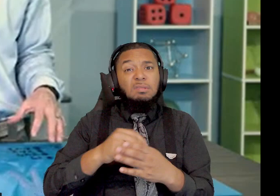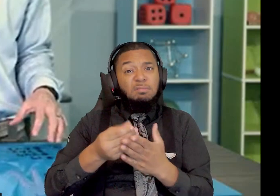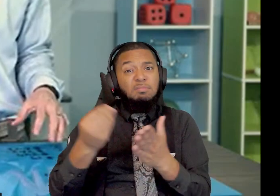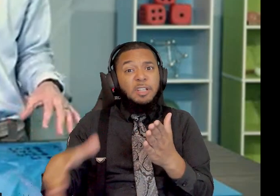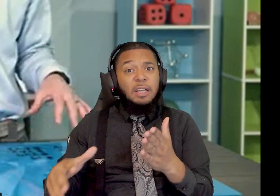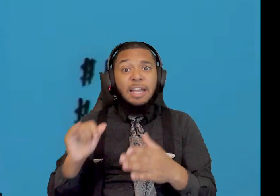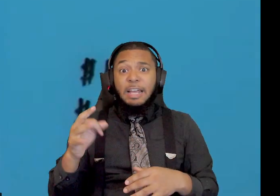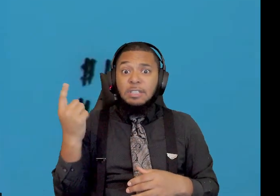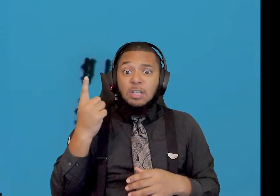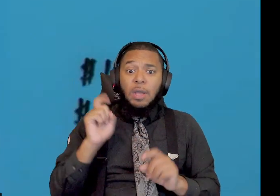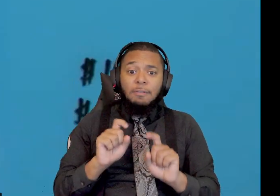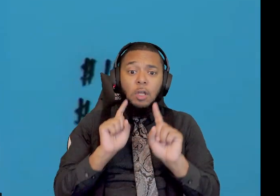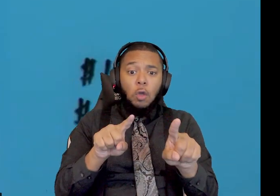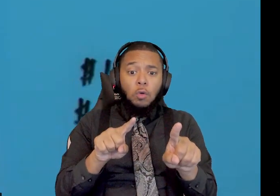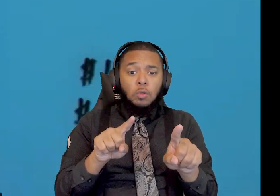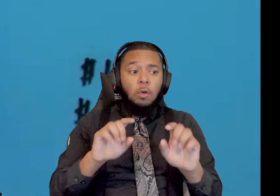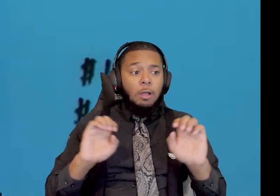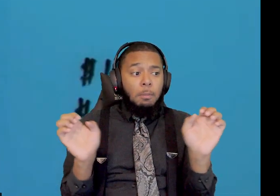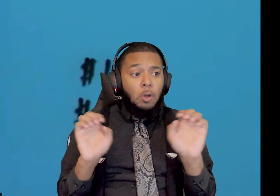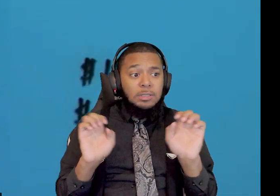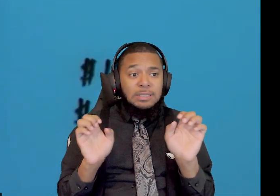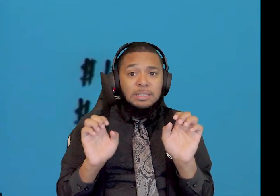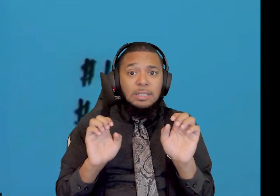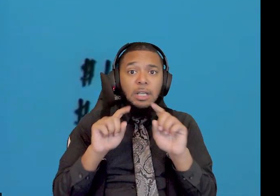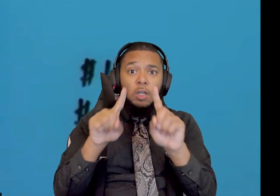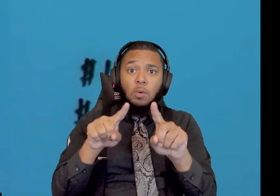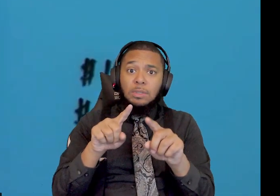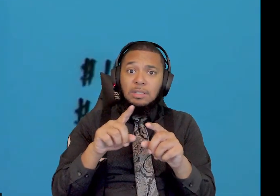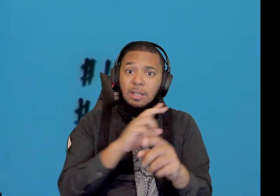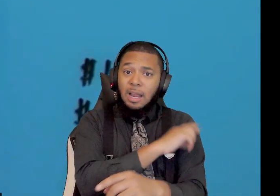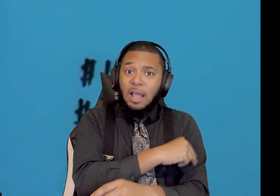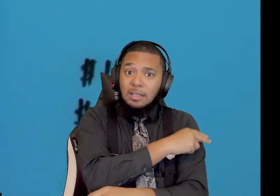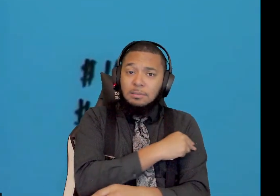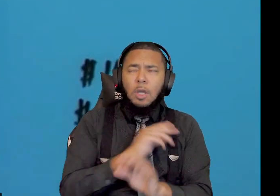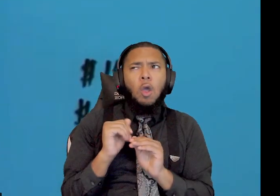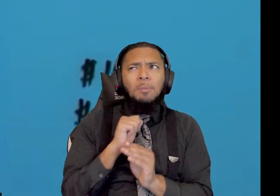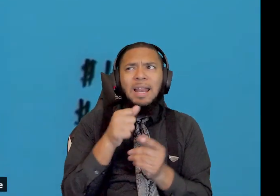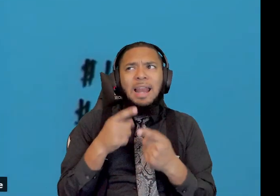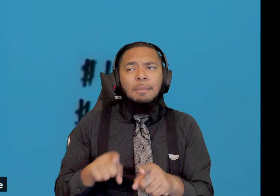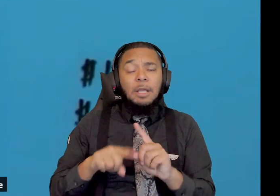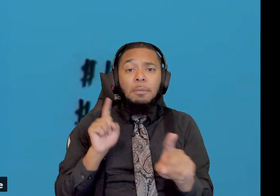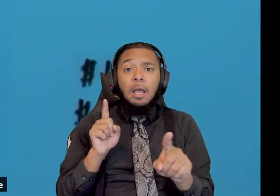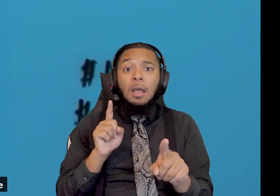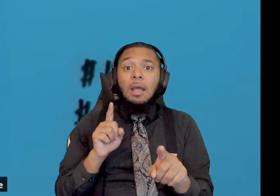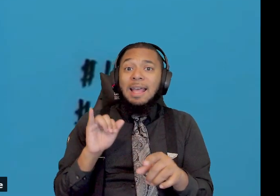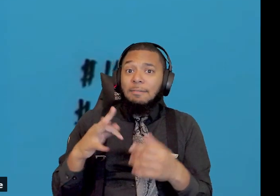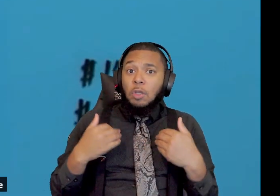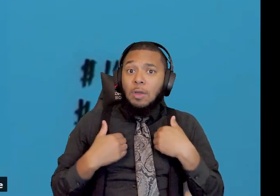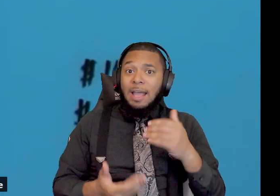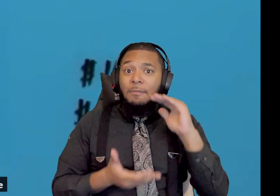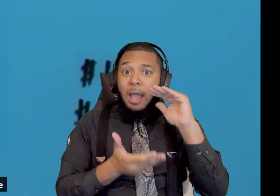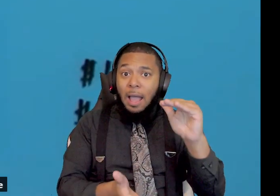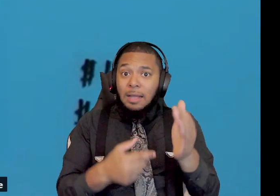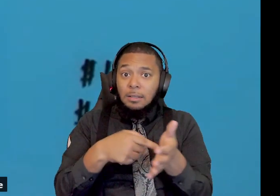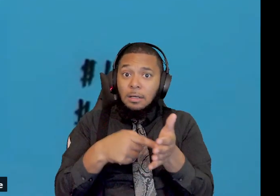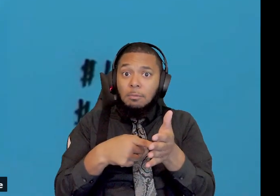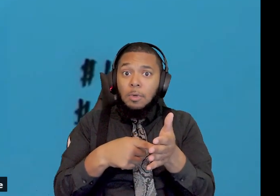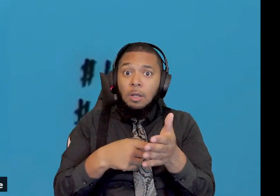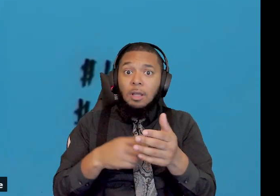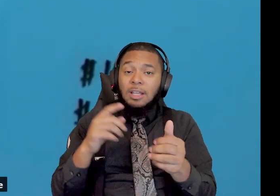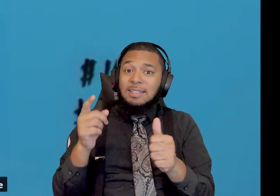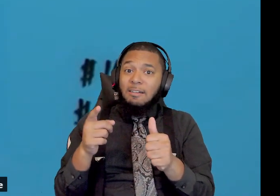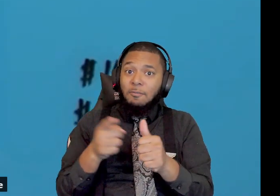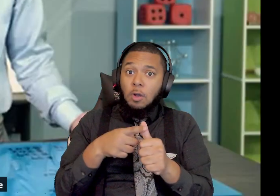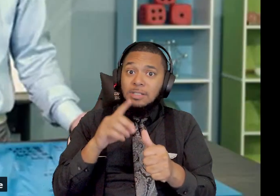use urgent care or go to the hospital I hope that doesn't happen for you but under a high deductible plan you're responsible for that first six